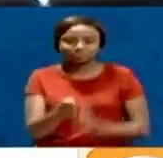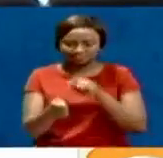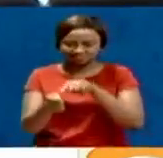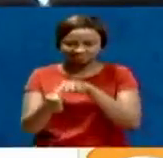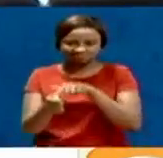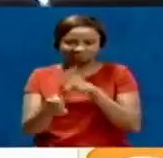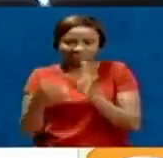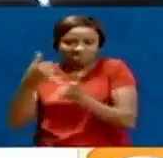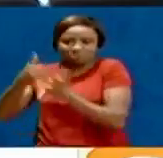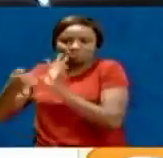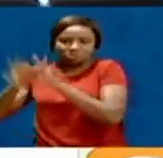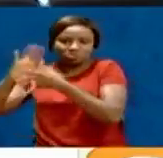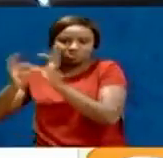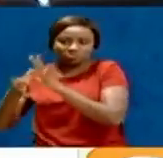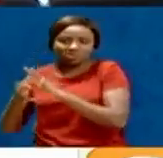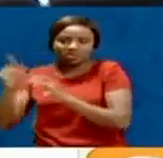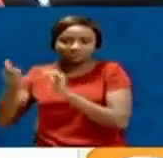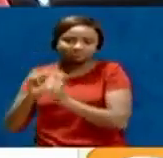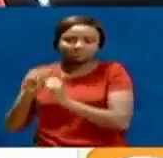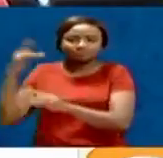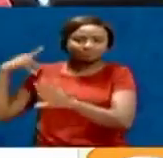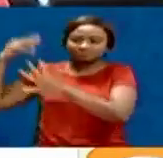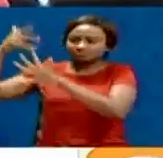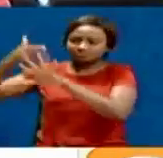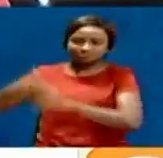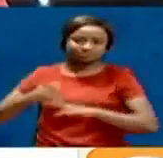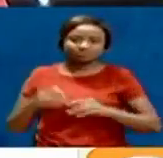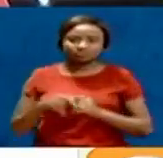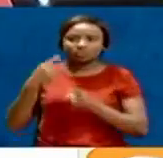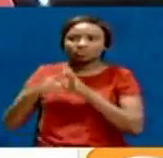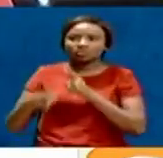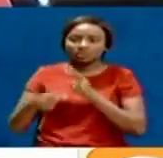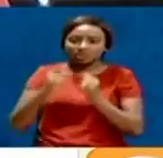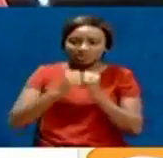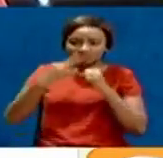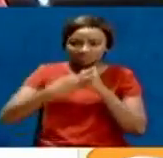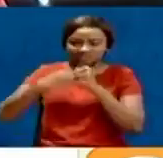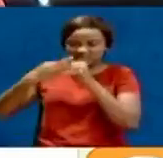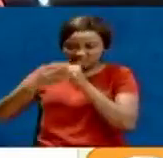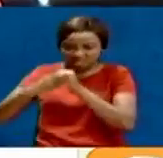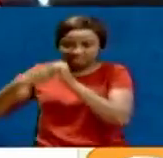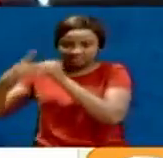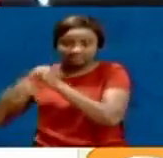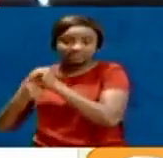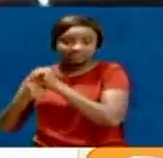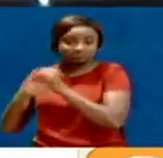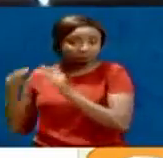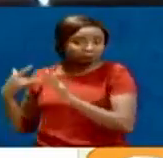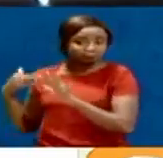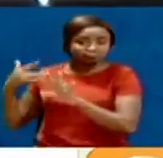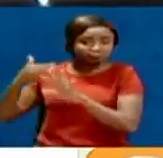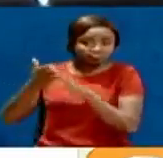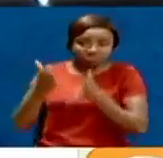at the Olympic Games since the first modern games were held in 1896. Now, over a century